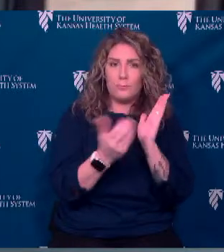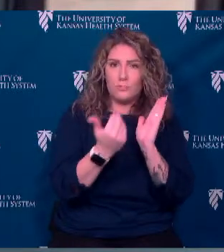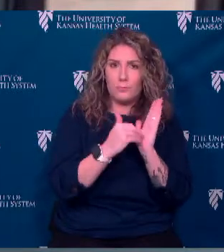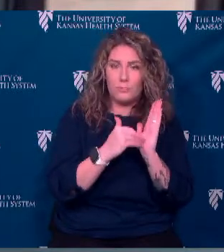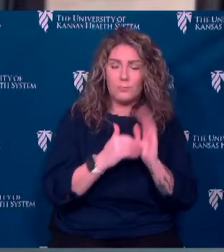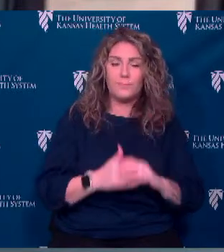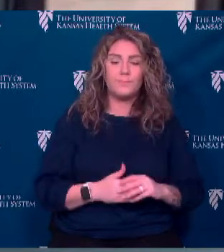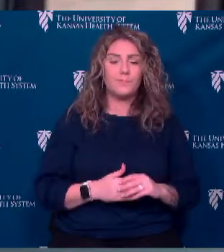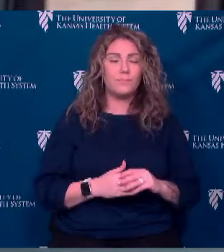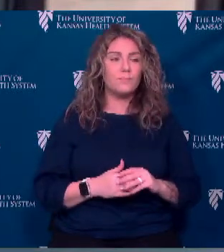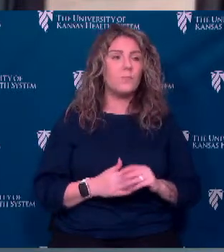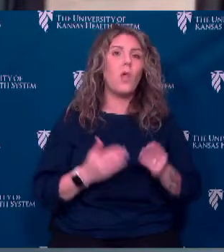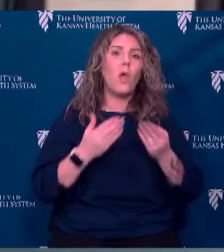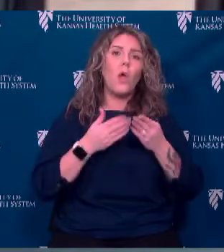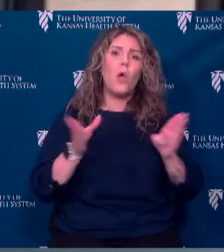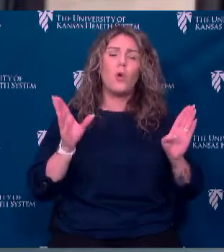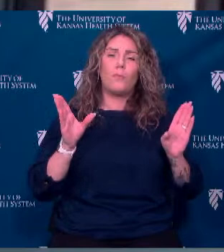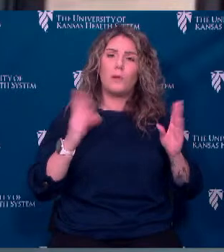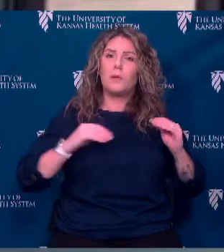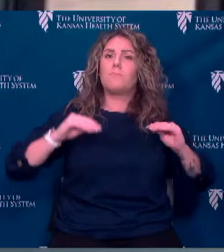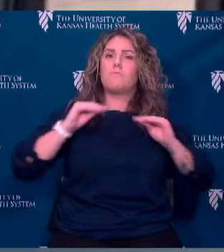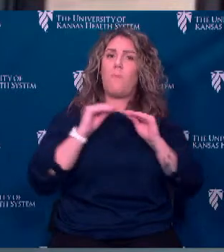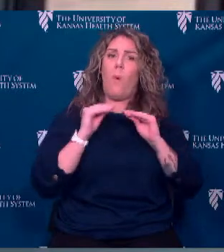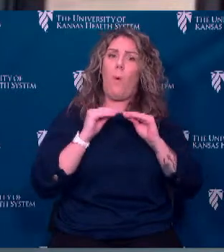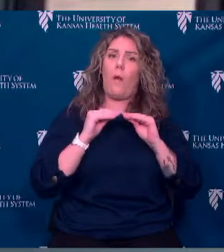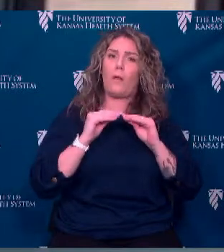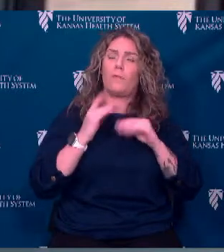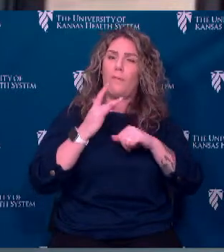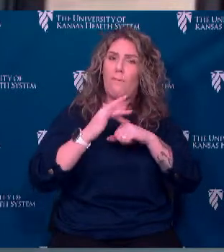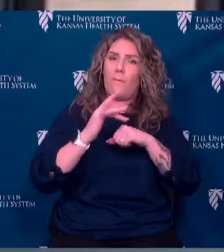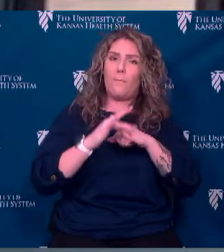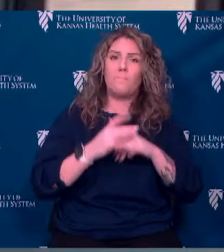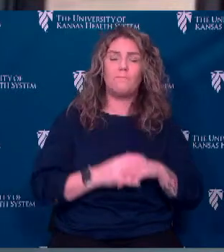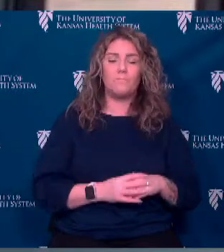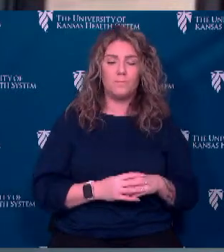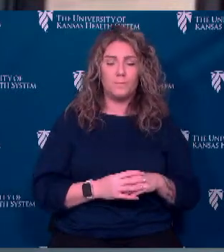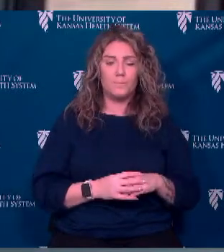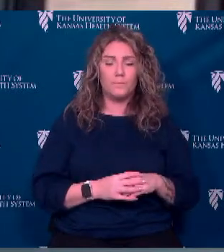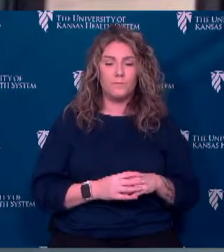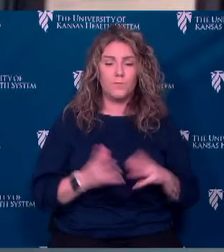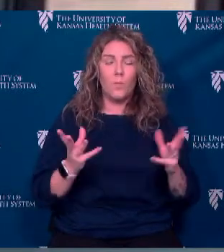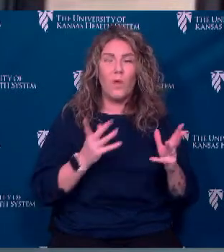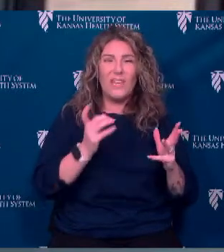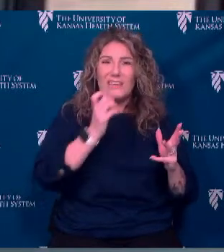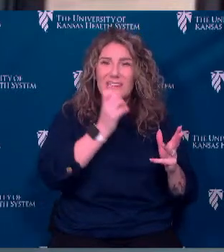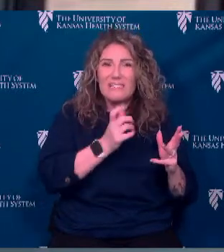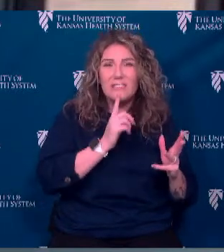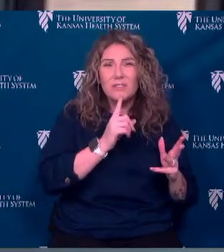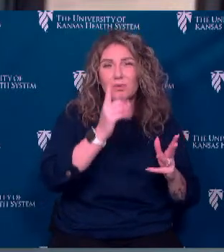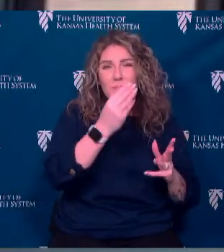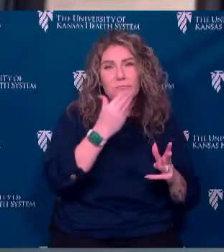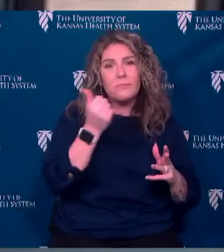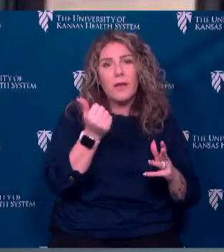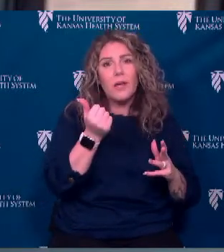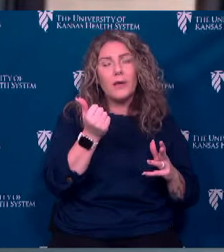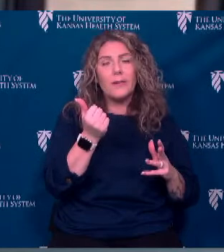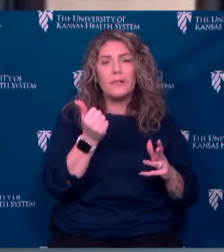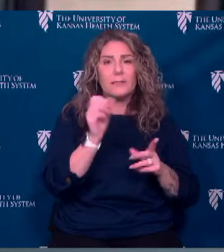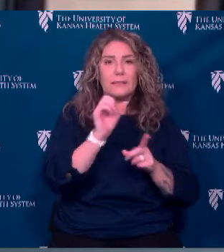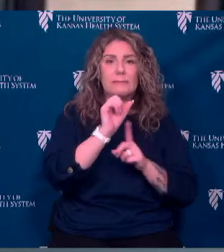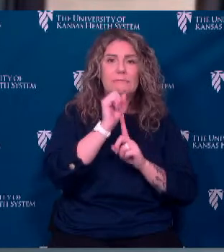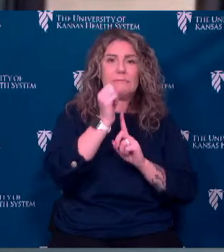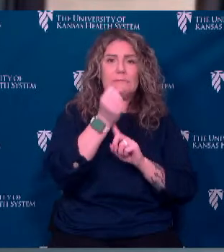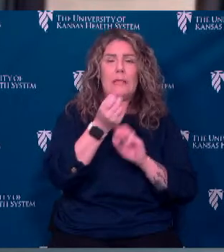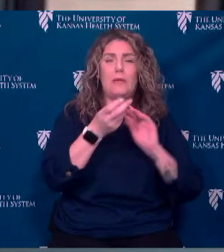and opening up a little bit there. What I'm not sure is better is our case rate.